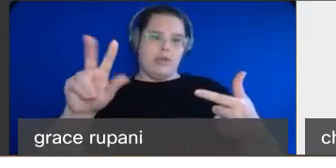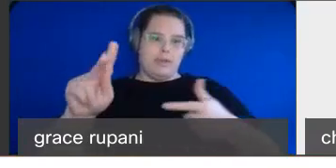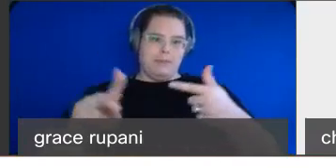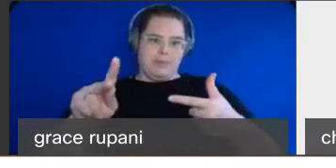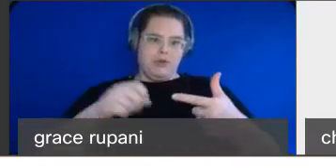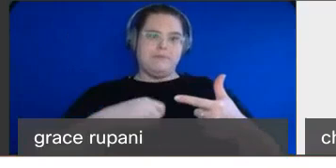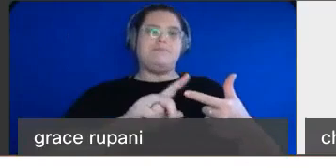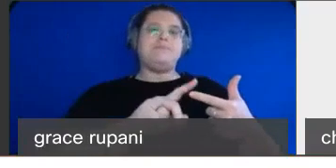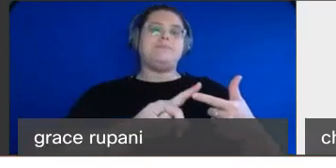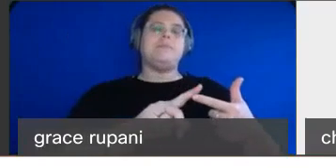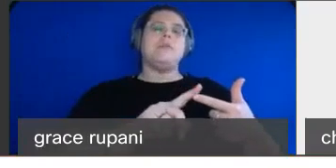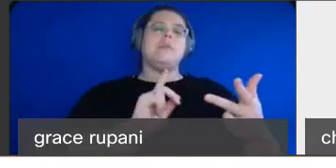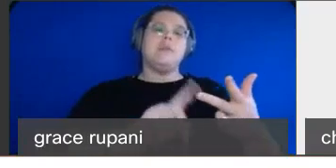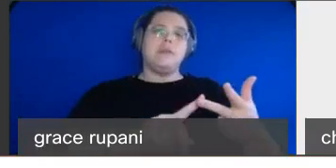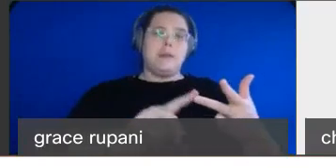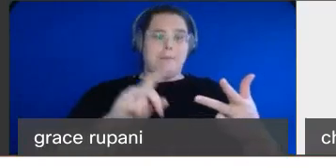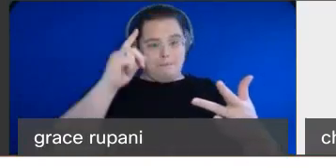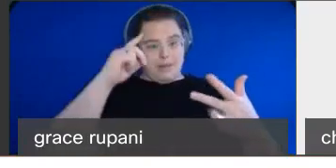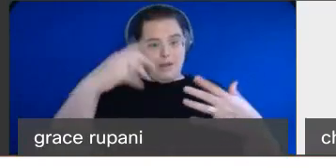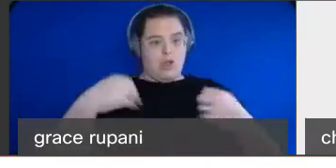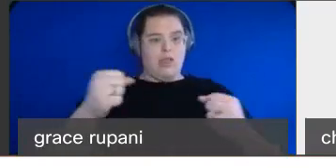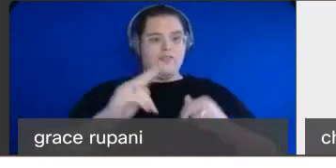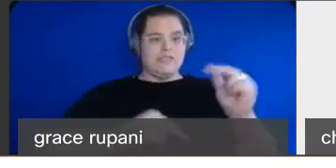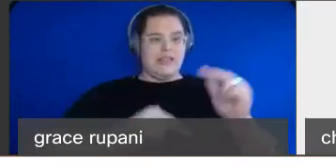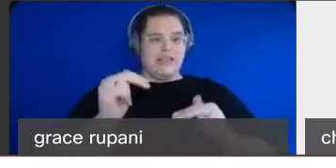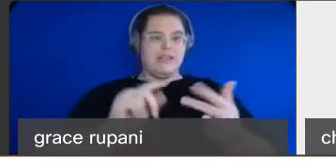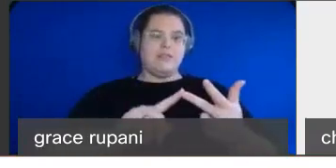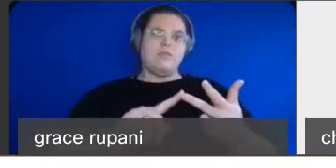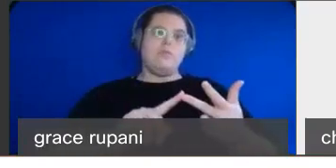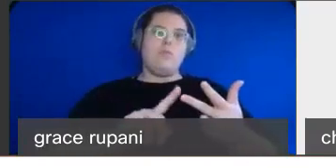1 person who is in a mental health facility,